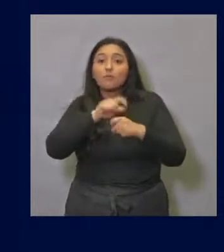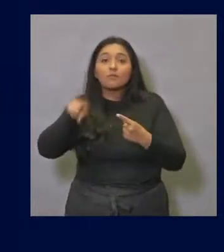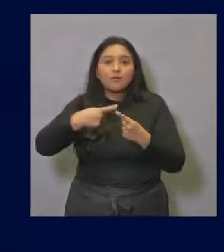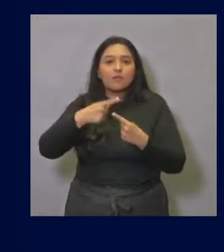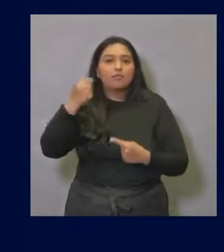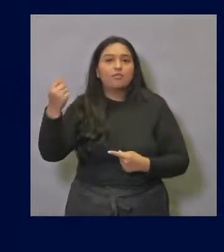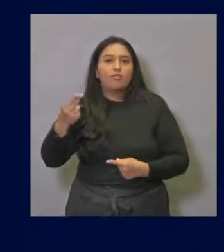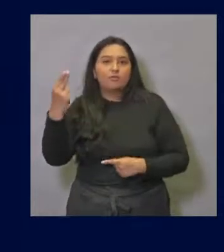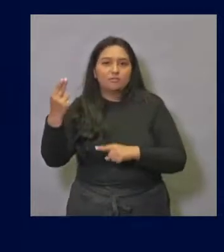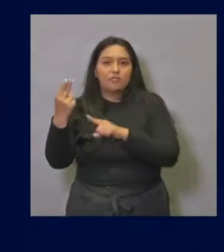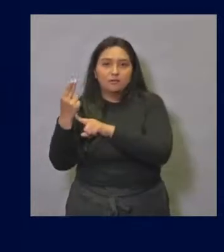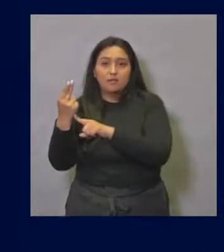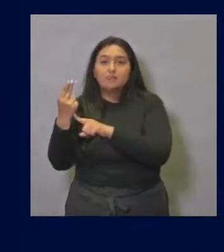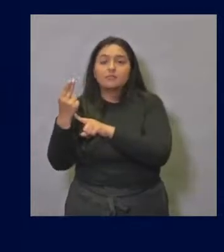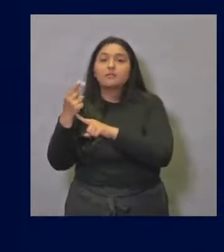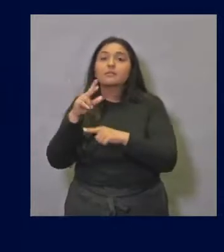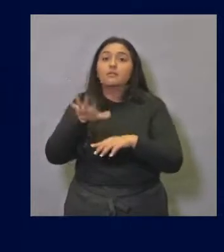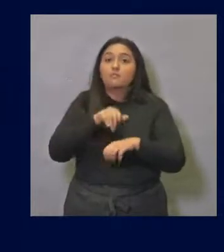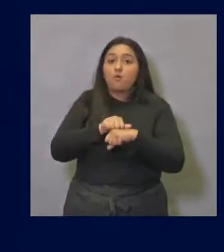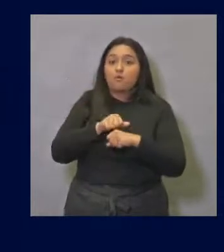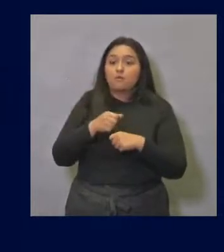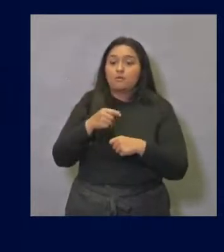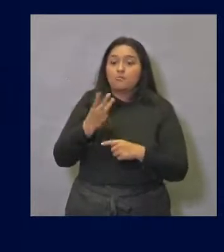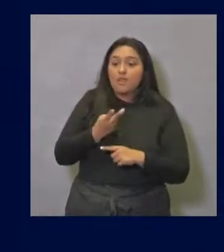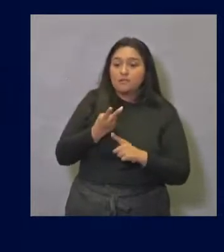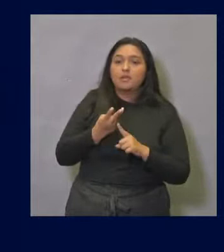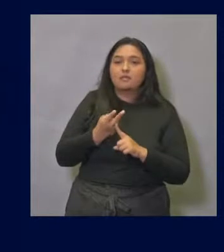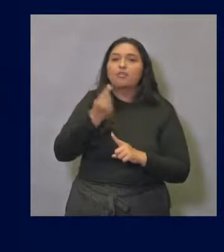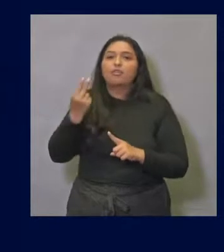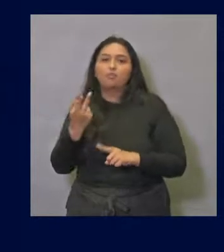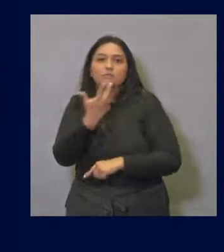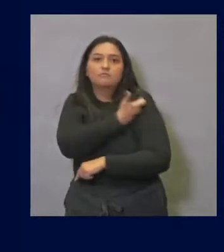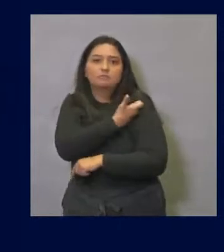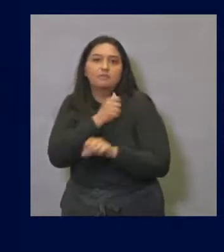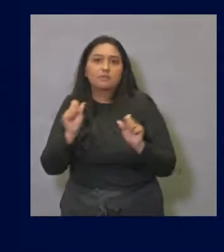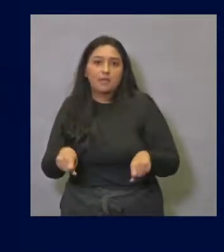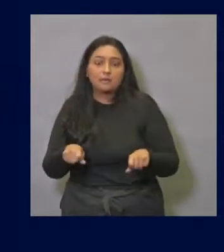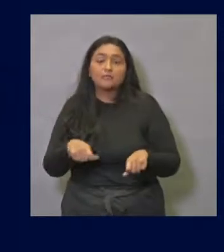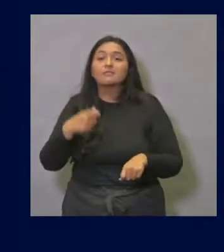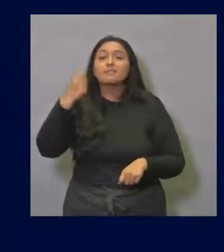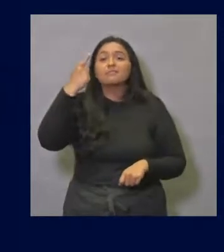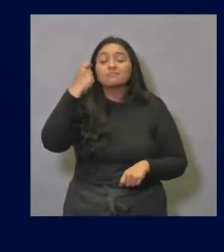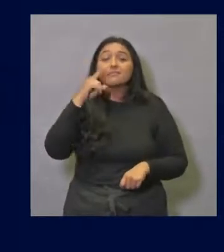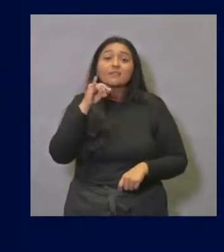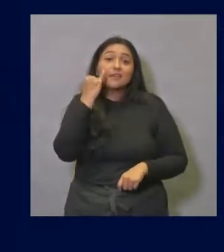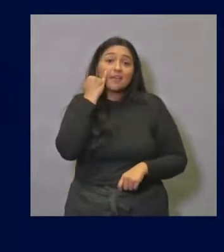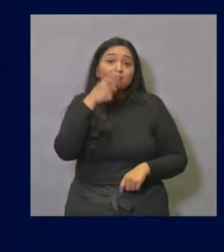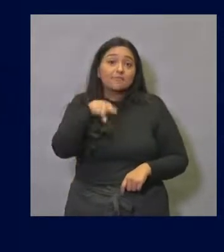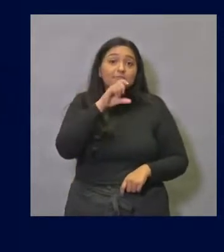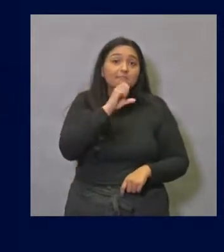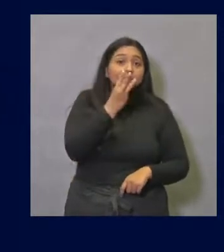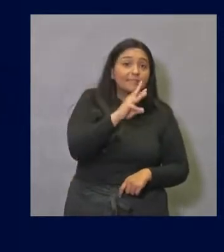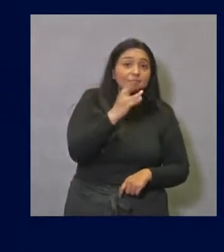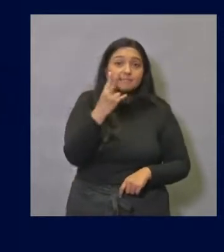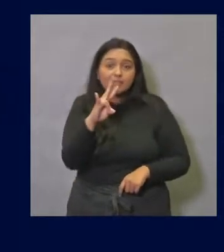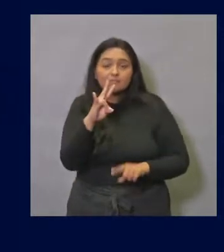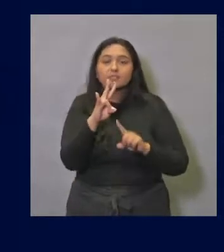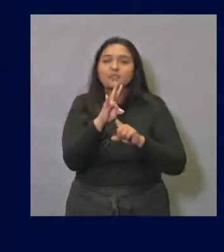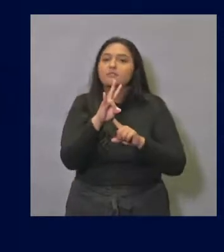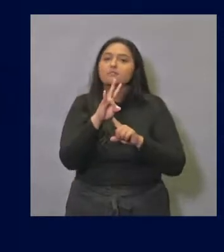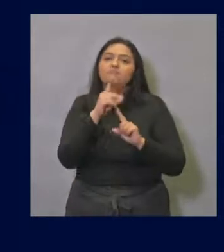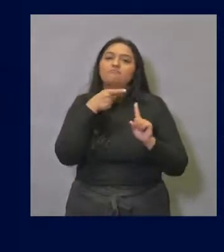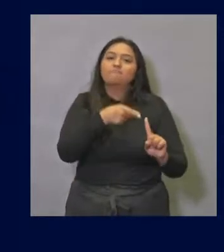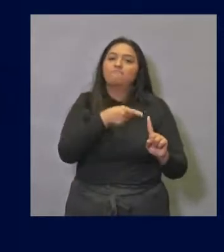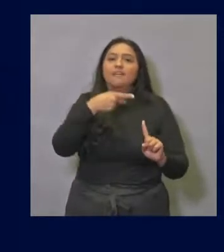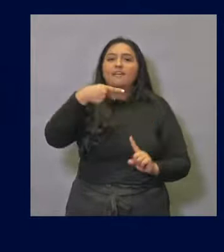on Wednesday. Please note that for youth 16 and 17, they can only receive the Pfizer vaccine, and they'll need